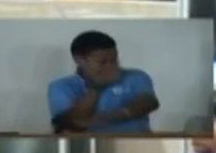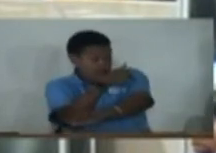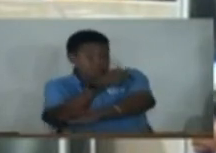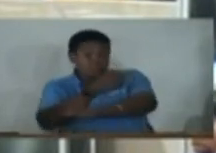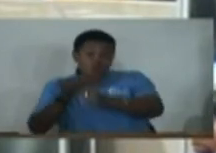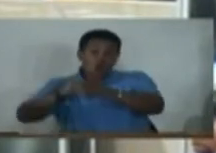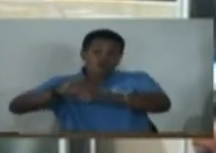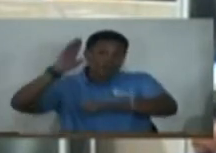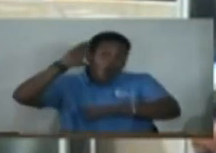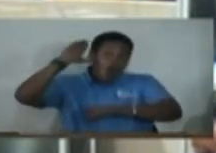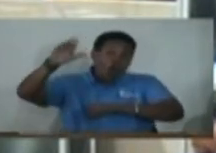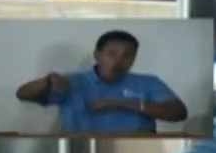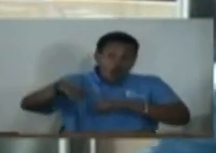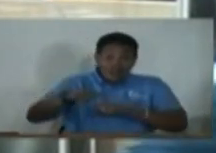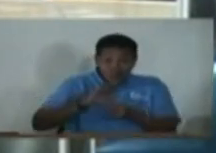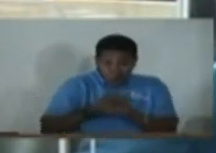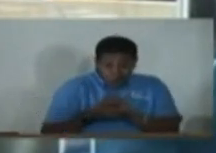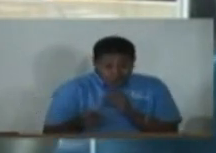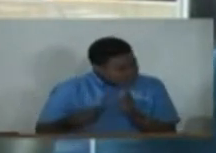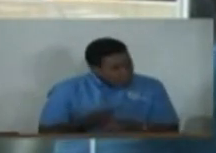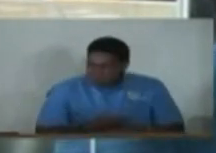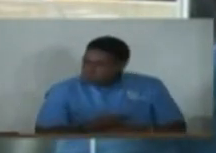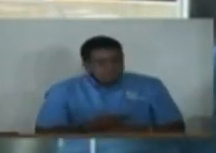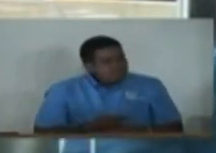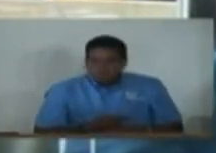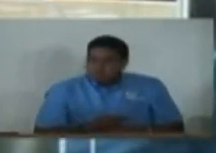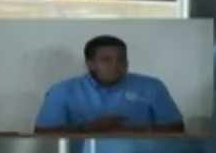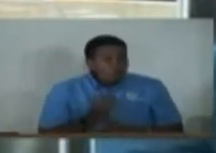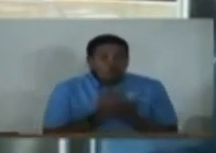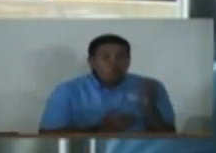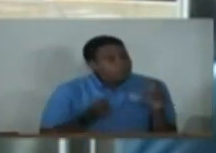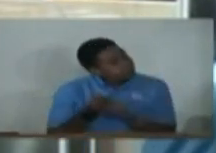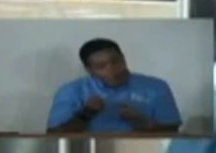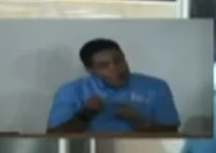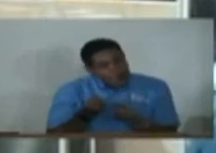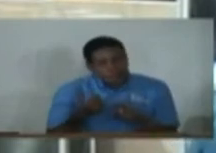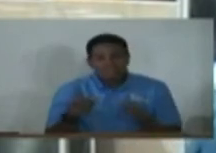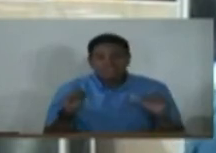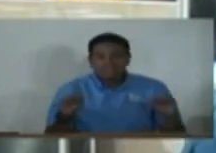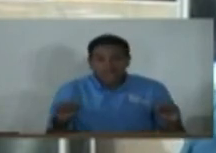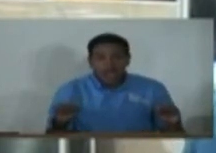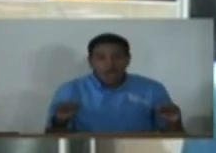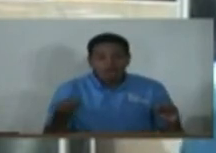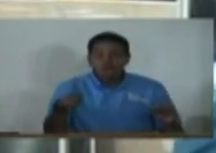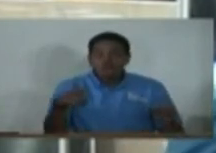So there is still that risk that there could be